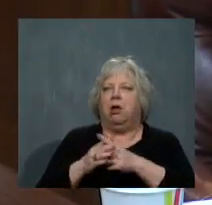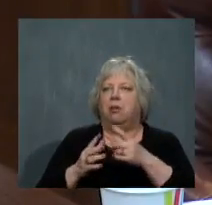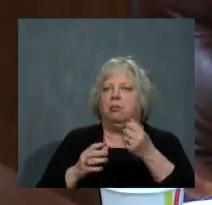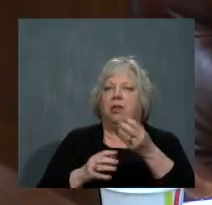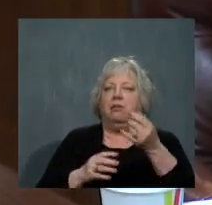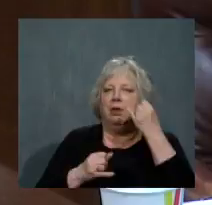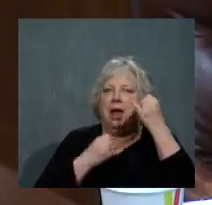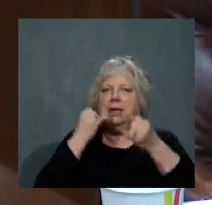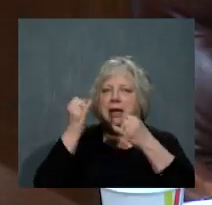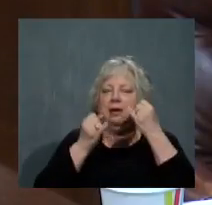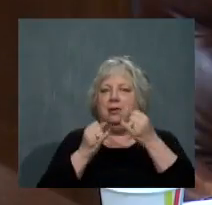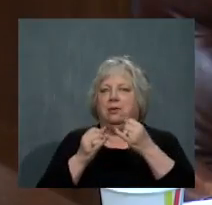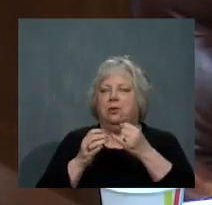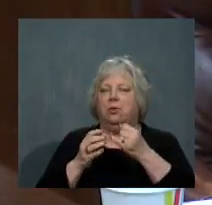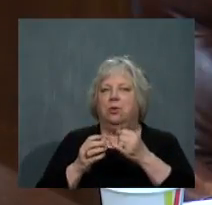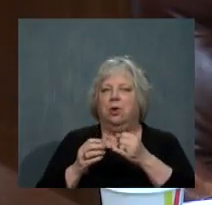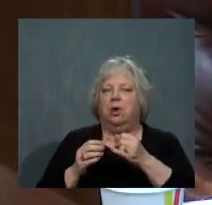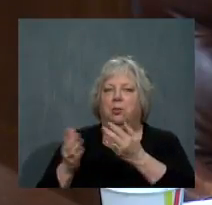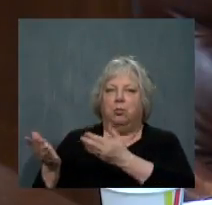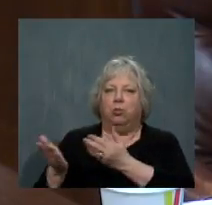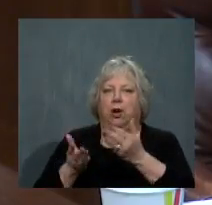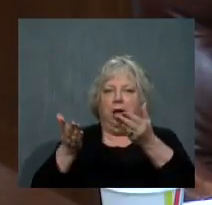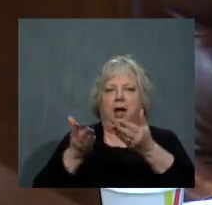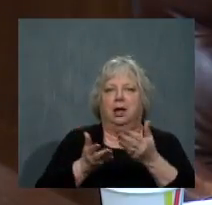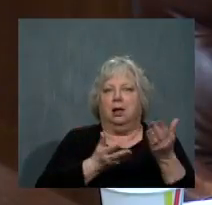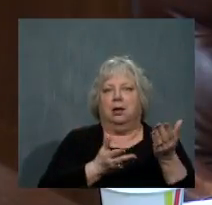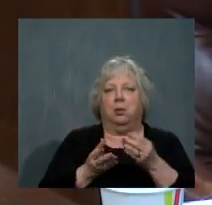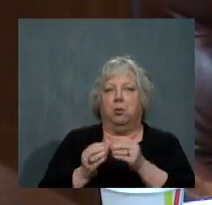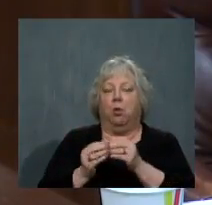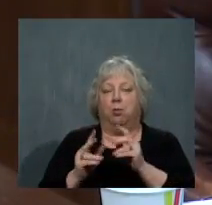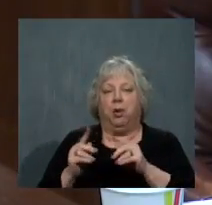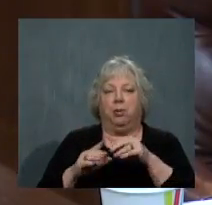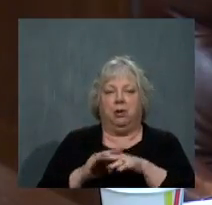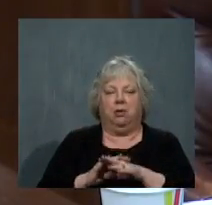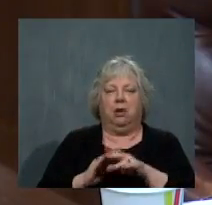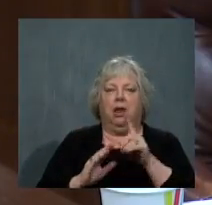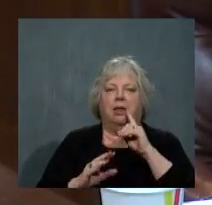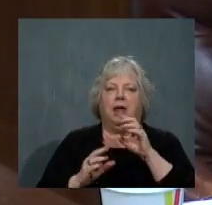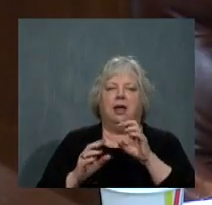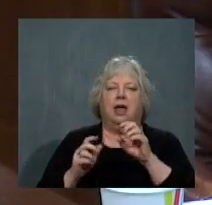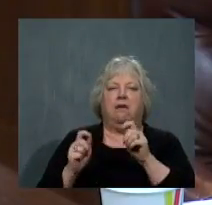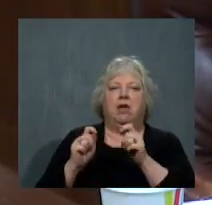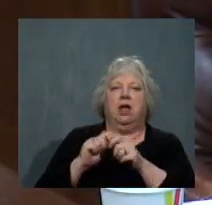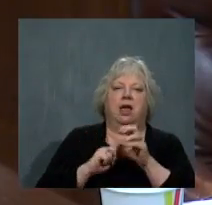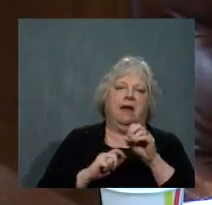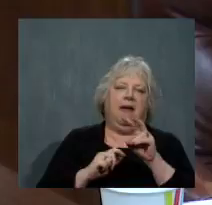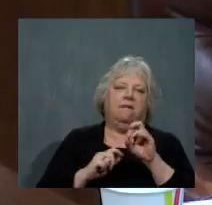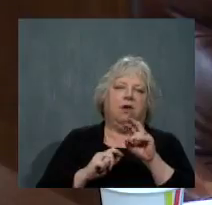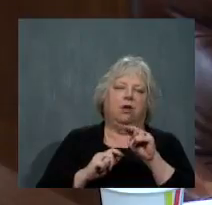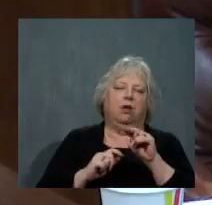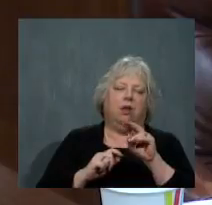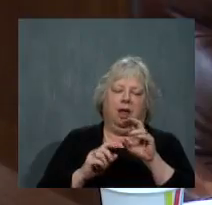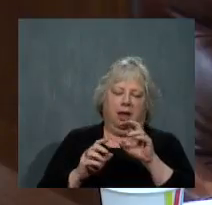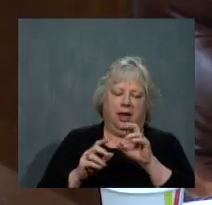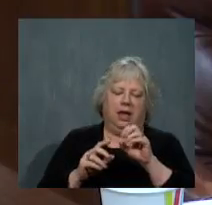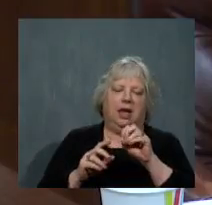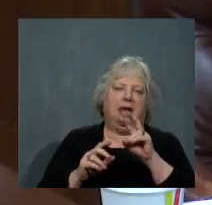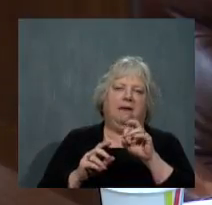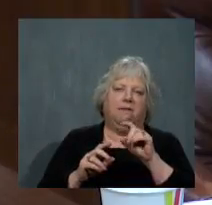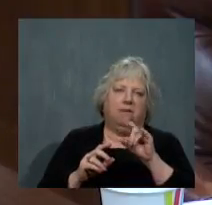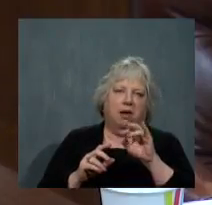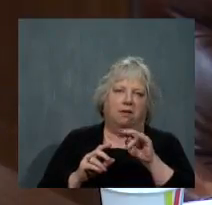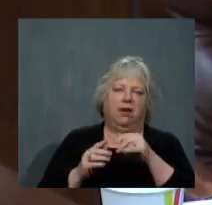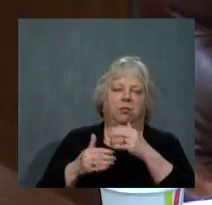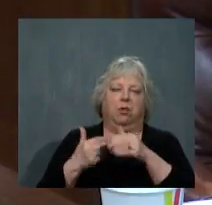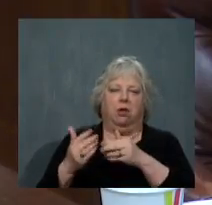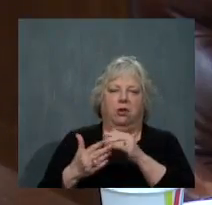I think it's an evolutionary process that we need to embrace and move forward with. And I'm very hopeful that